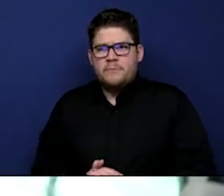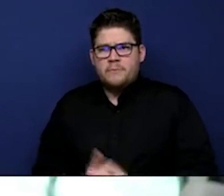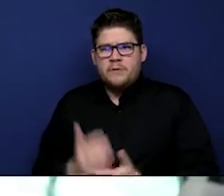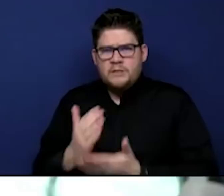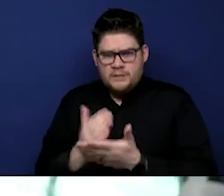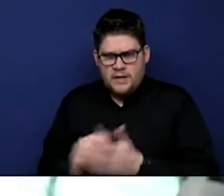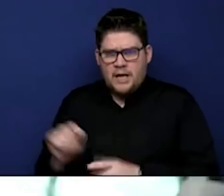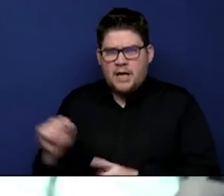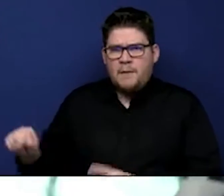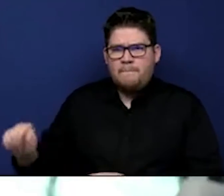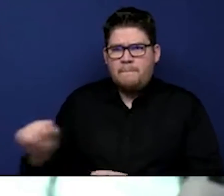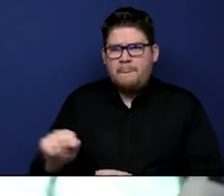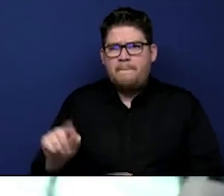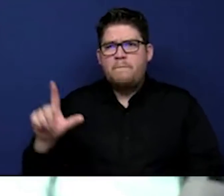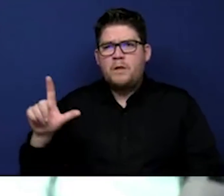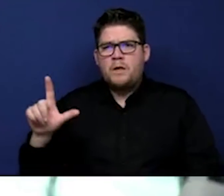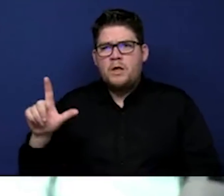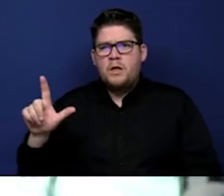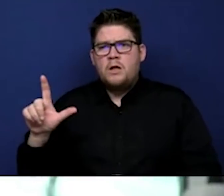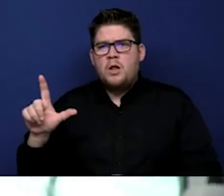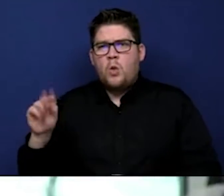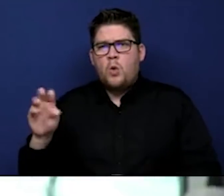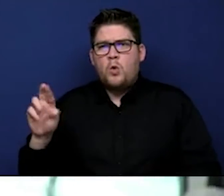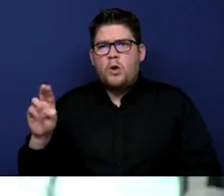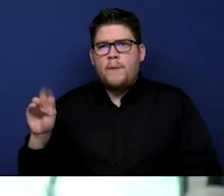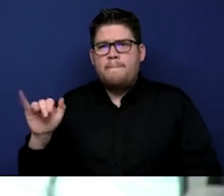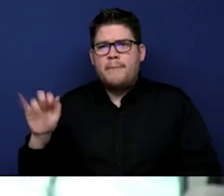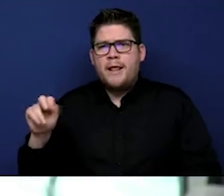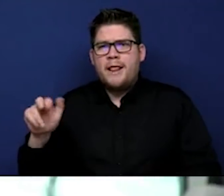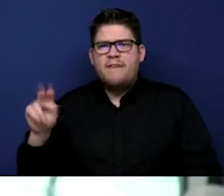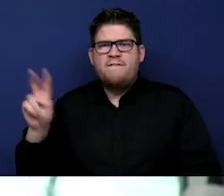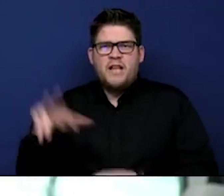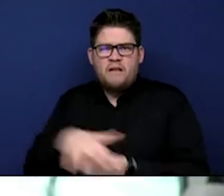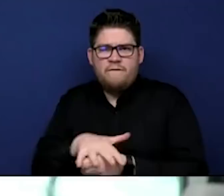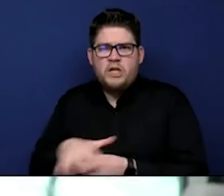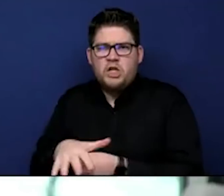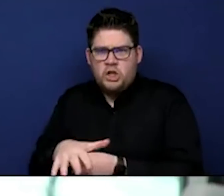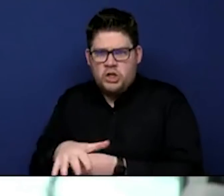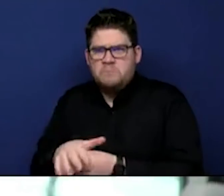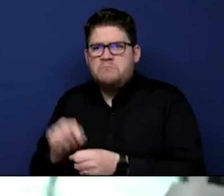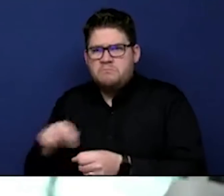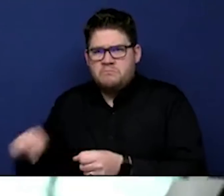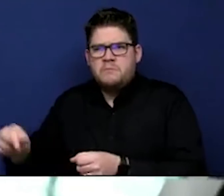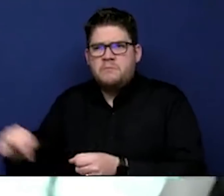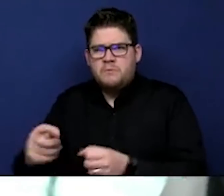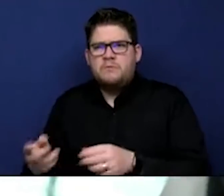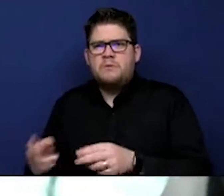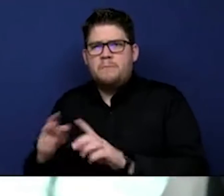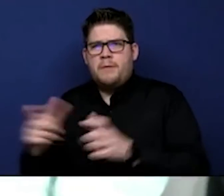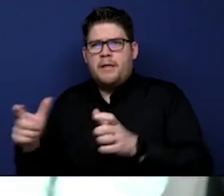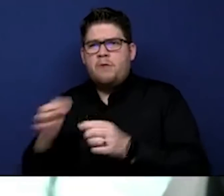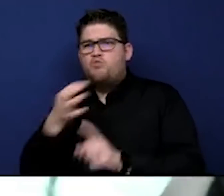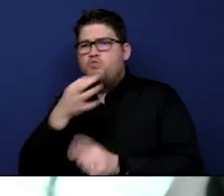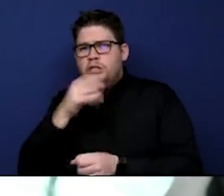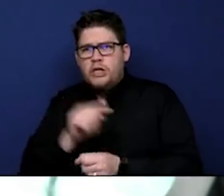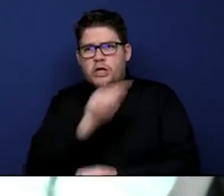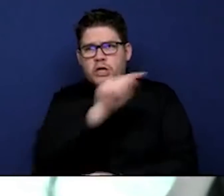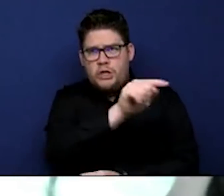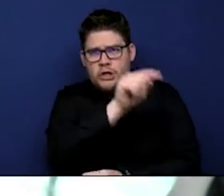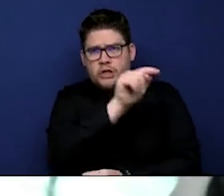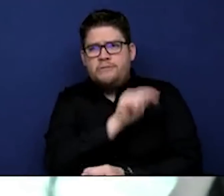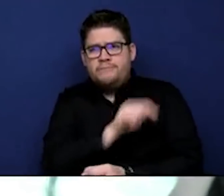lower mainland part of Vancouver, and a good proportion in Whistler. About